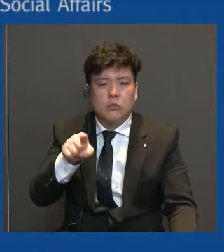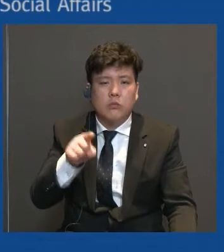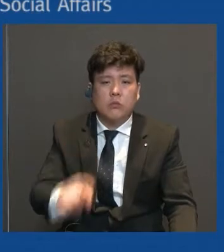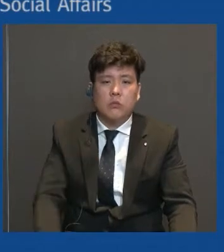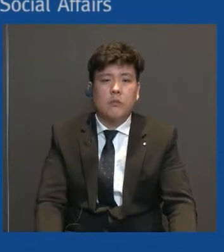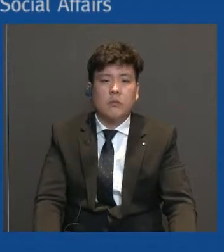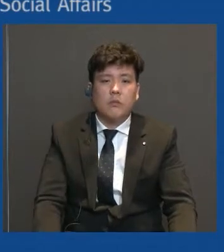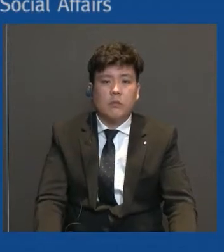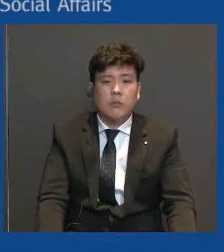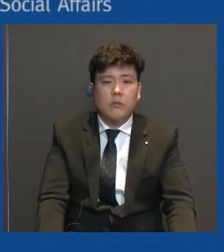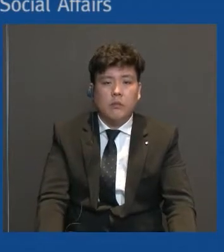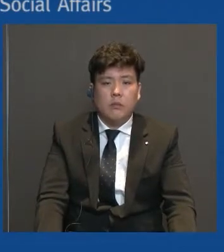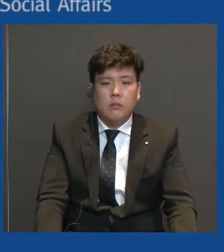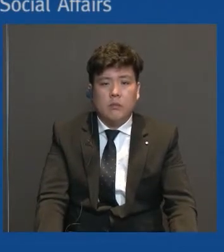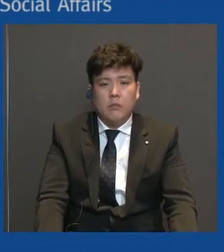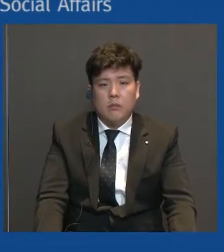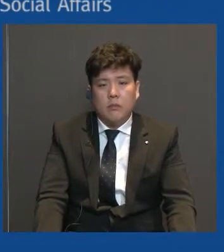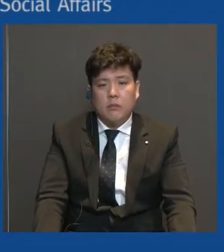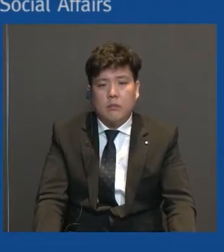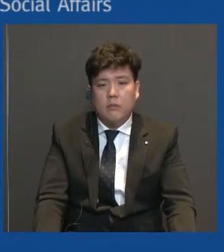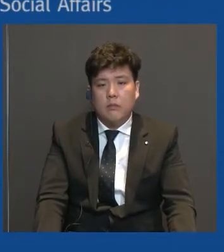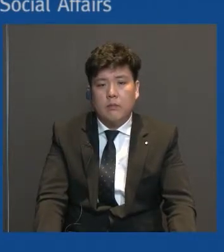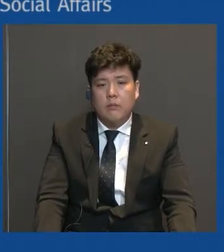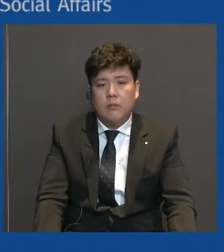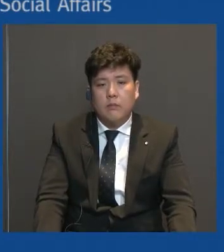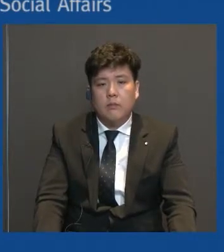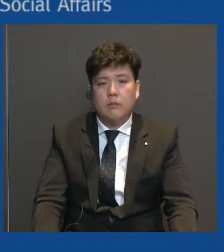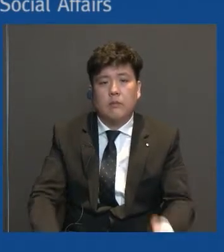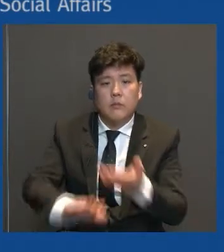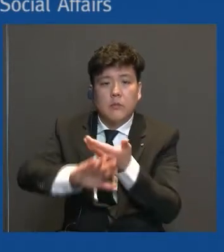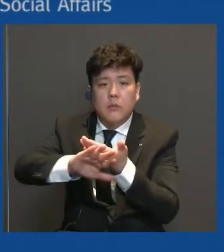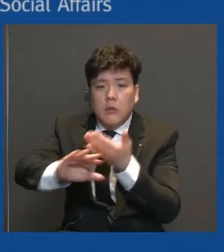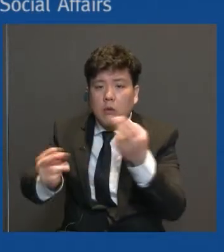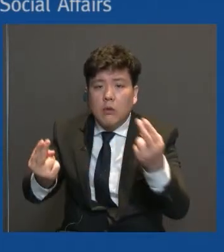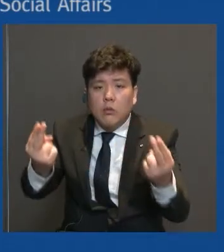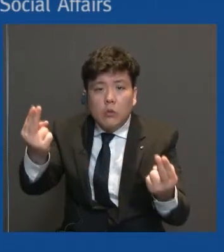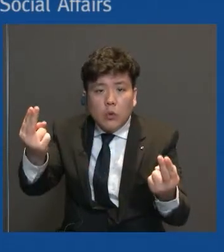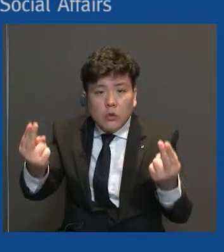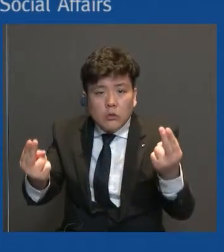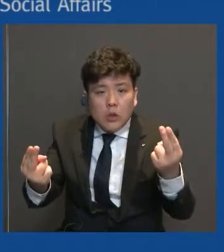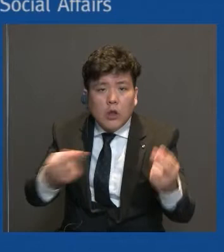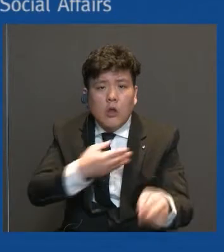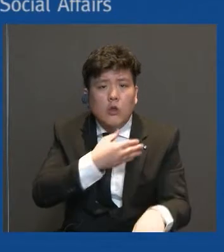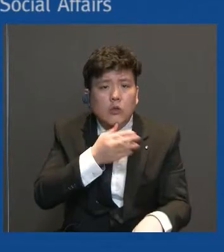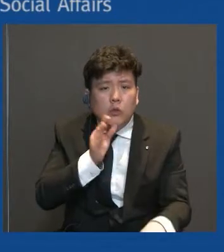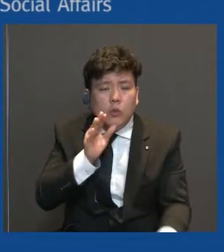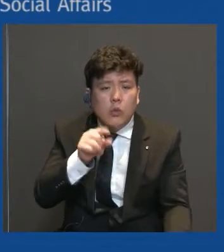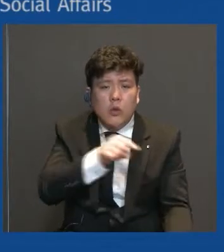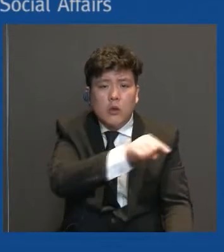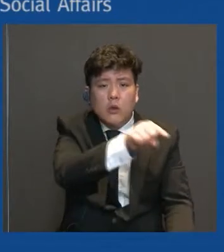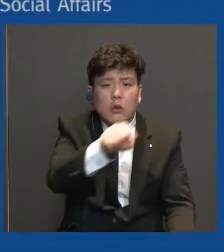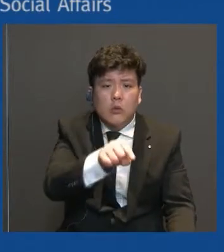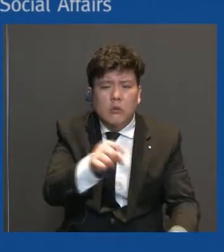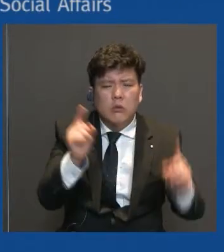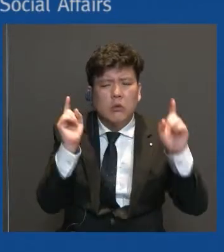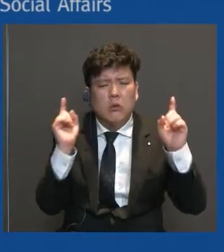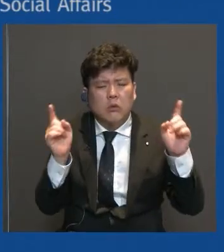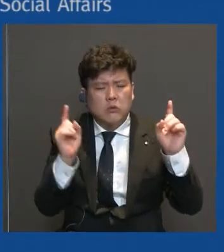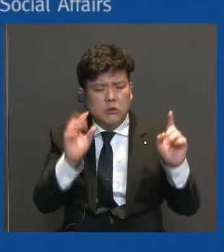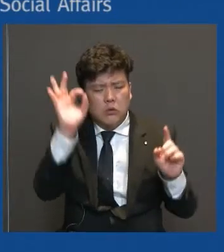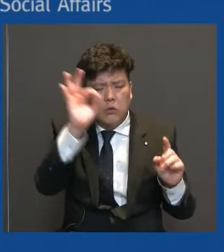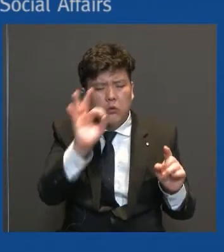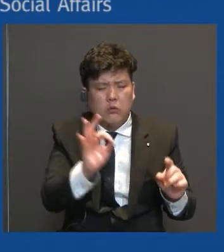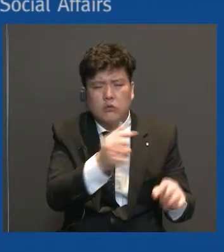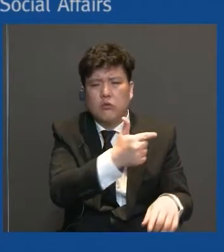groups, experienced increased unemployment and decreased employment rates during the